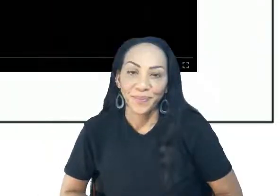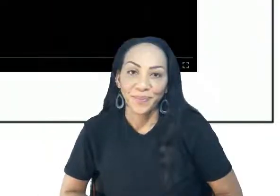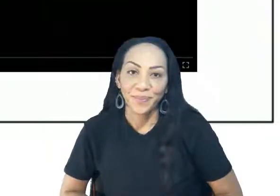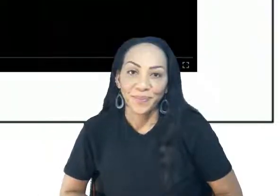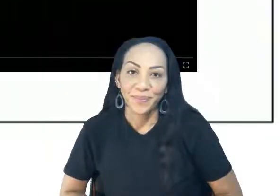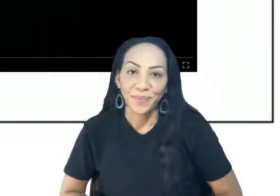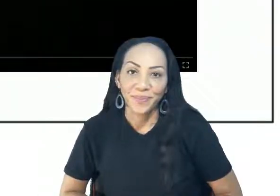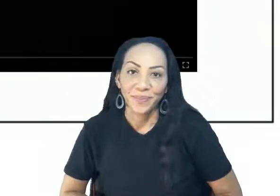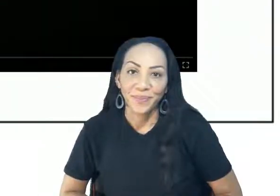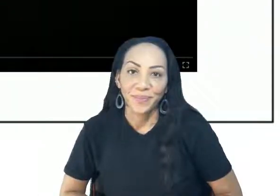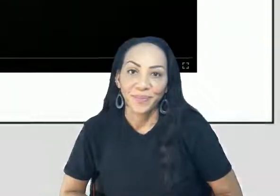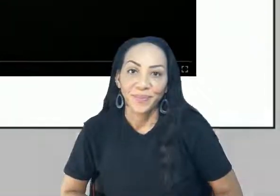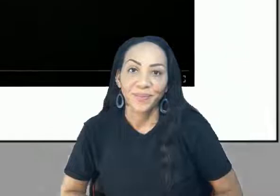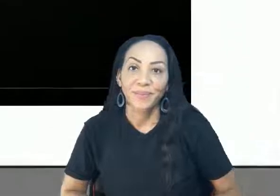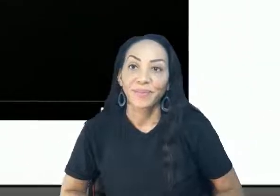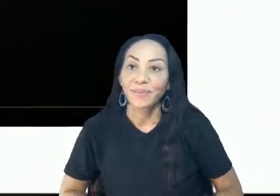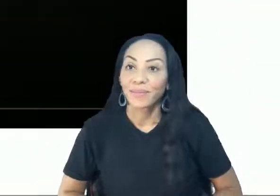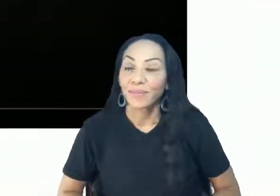Hi.